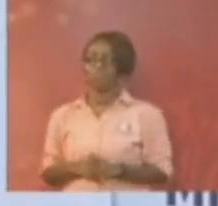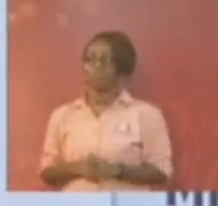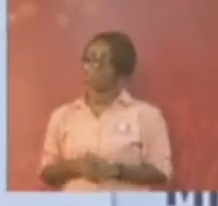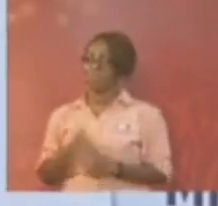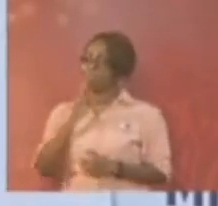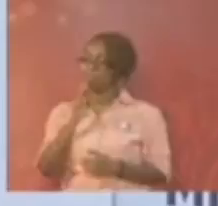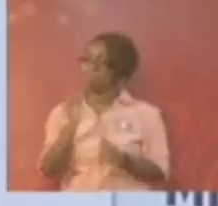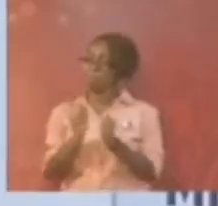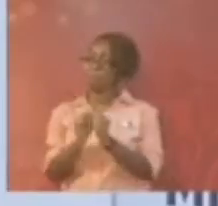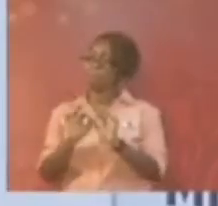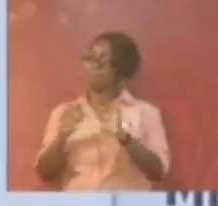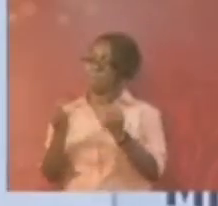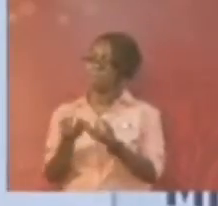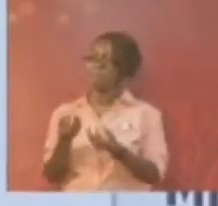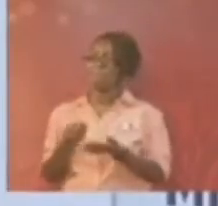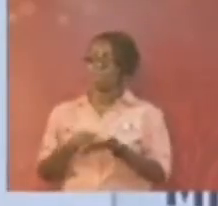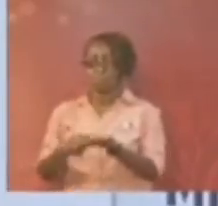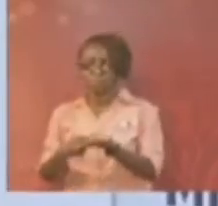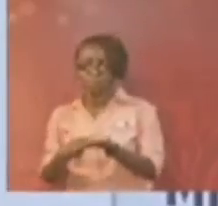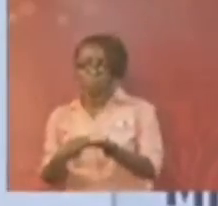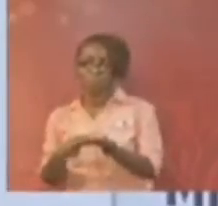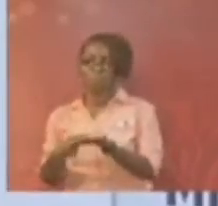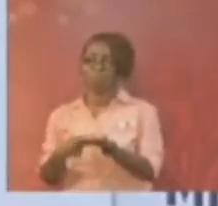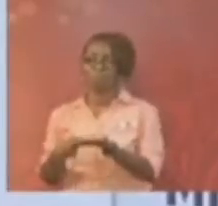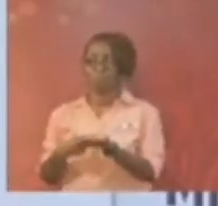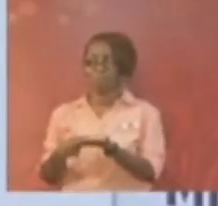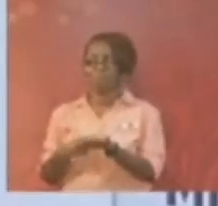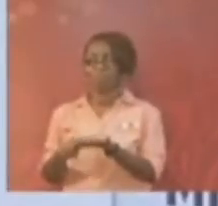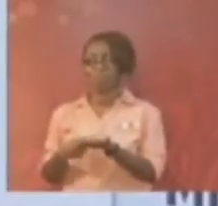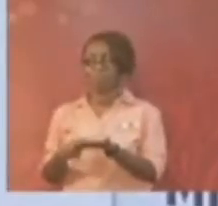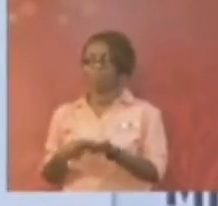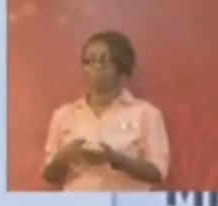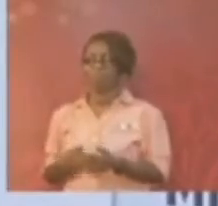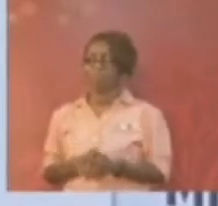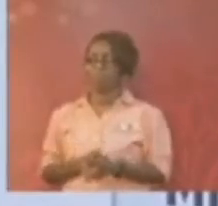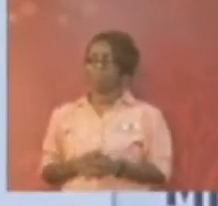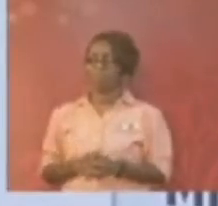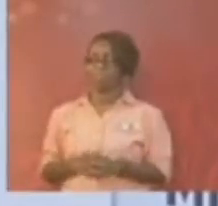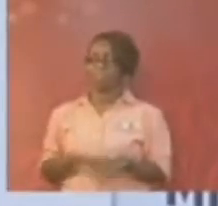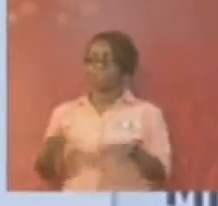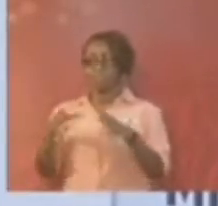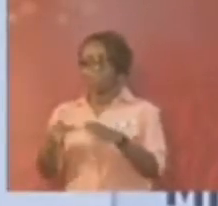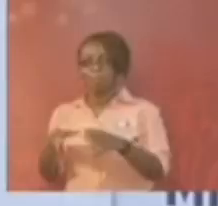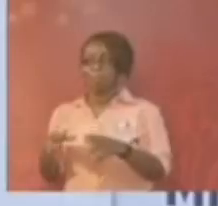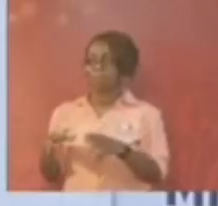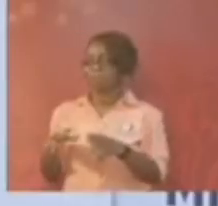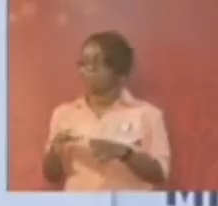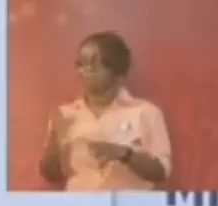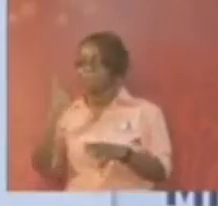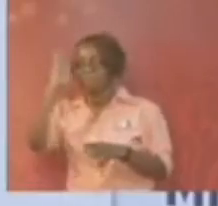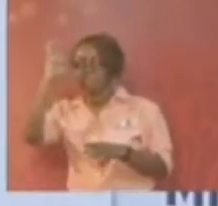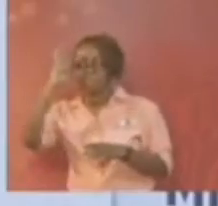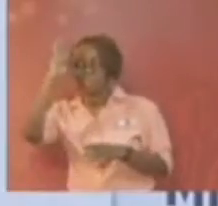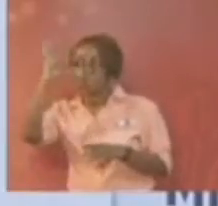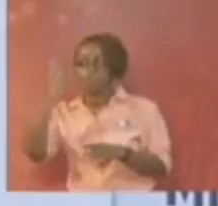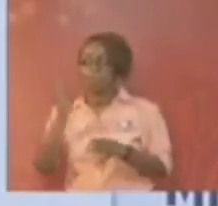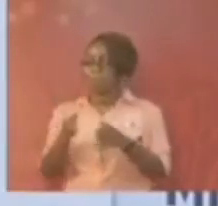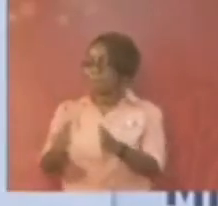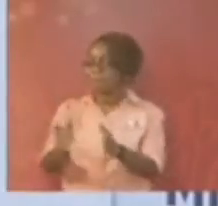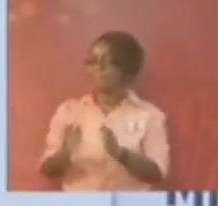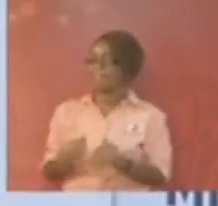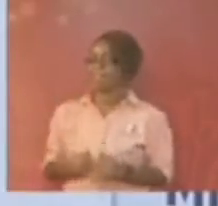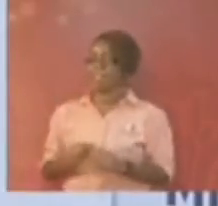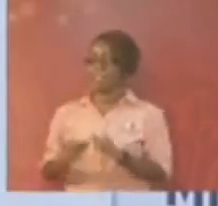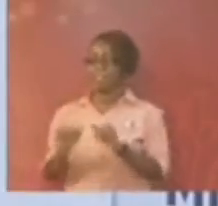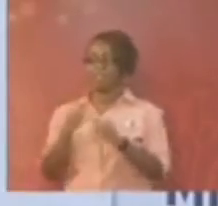family, talk to your loved ones, and among yourselves come up with creative things. For